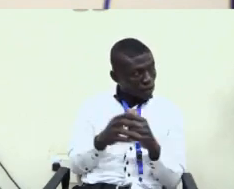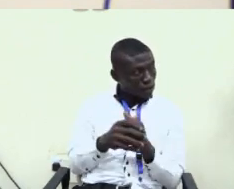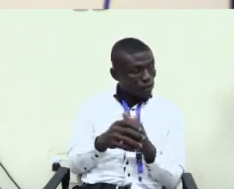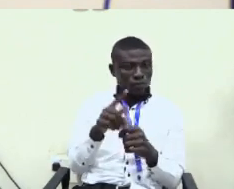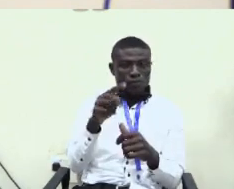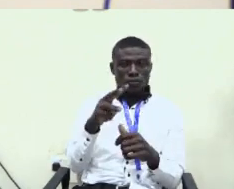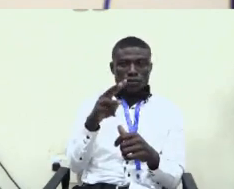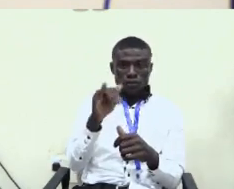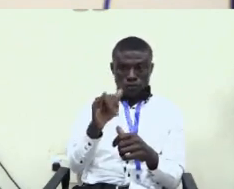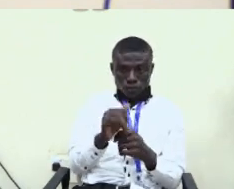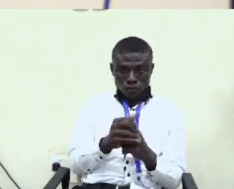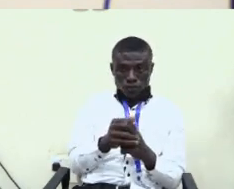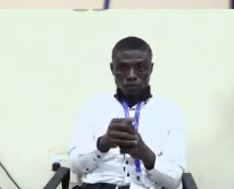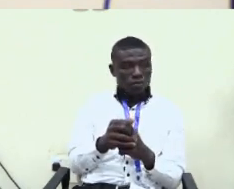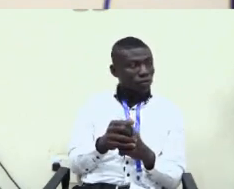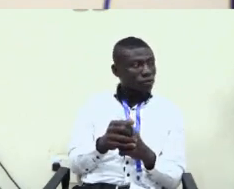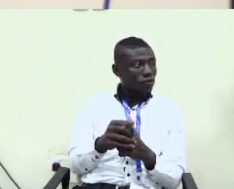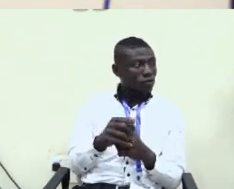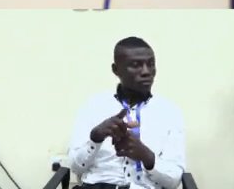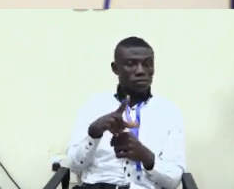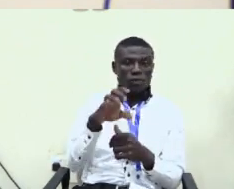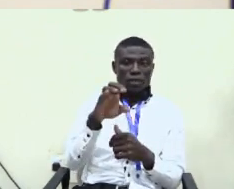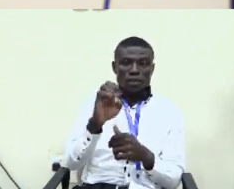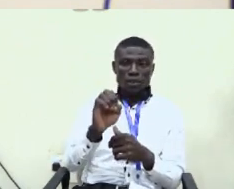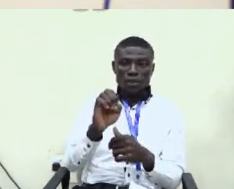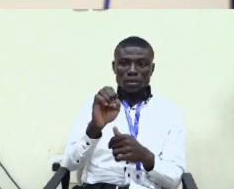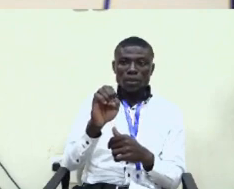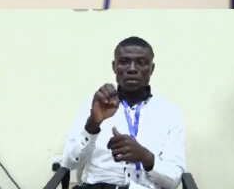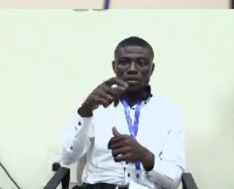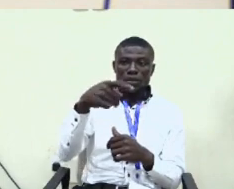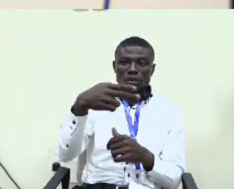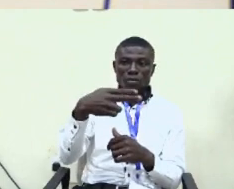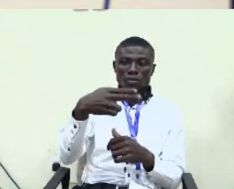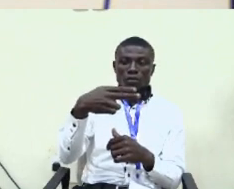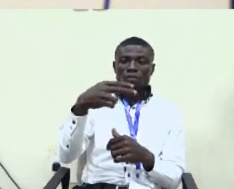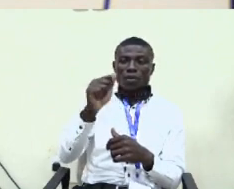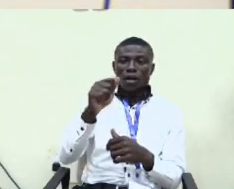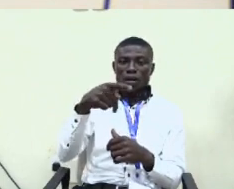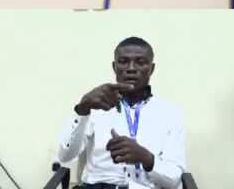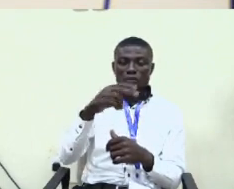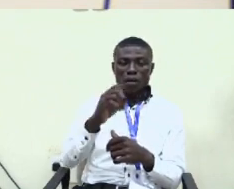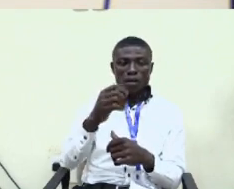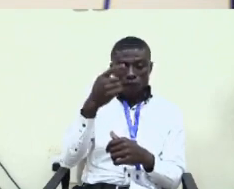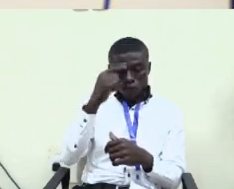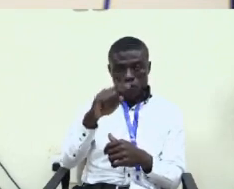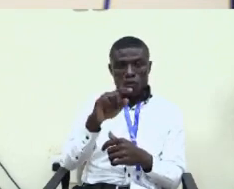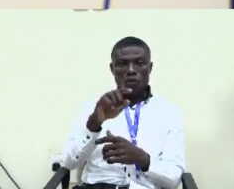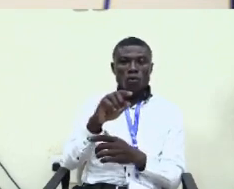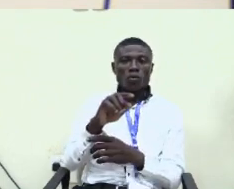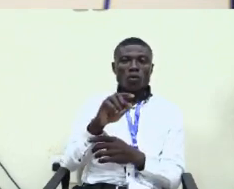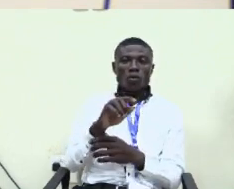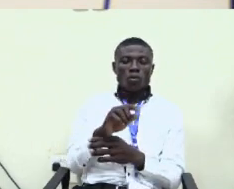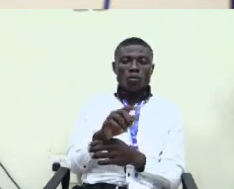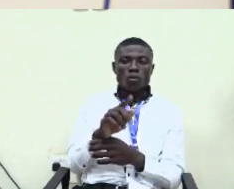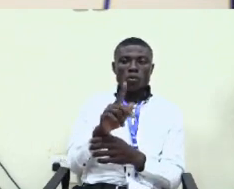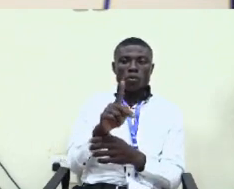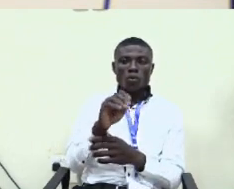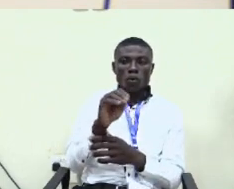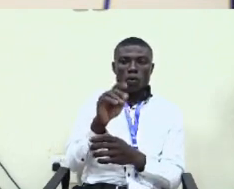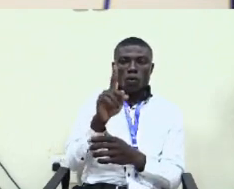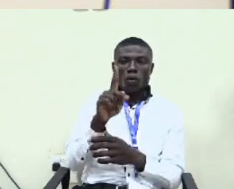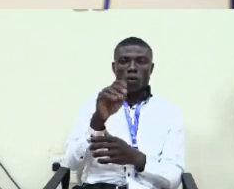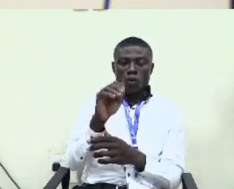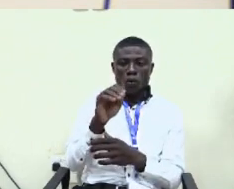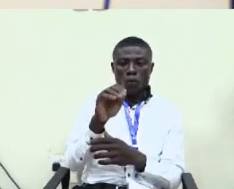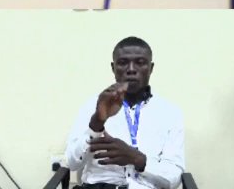the Twi, and Likpankpan. Likpankpan is for the cucumbers. These are our project areas. And so they also confirm